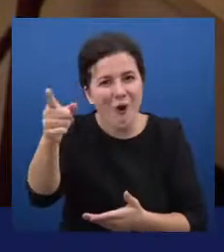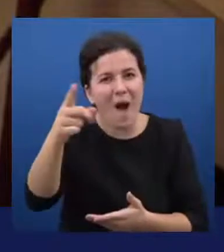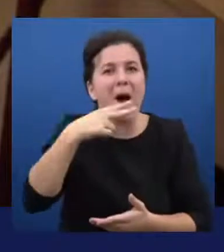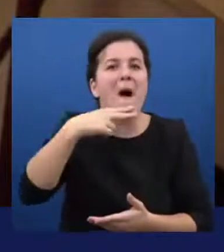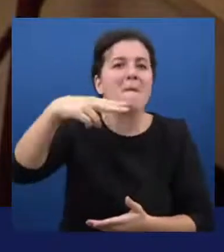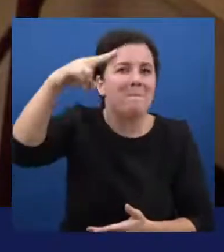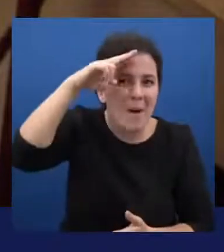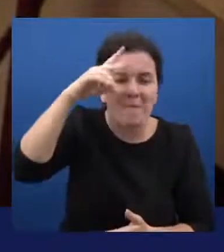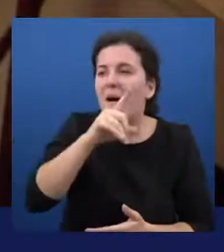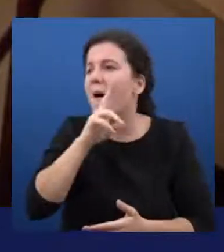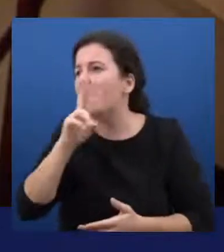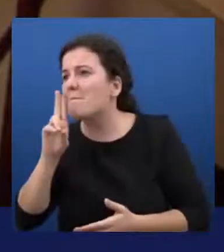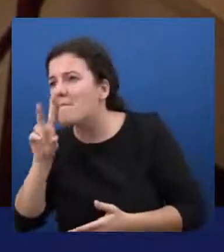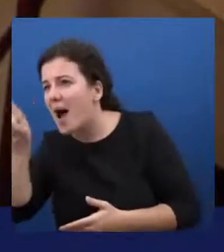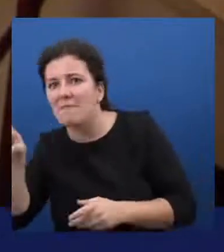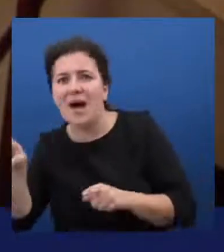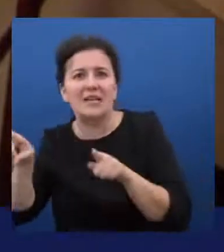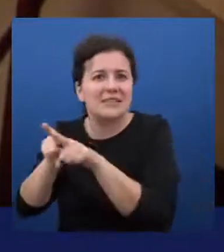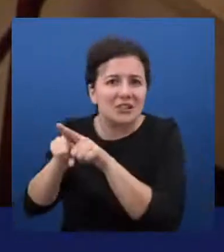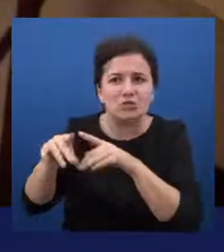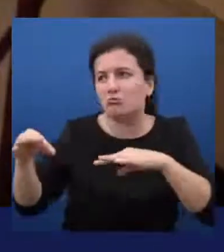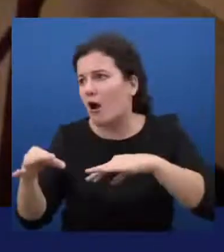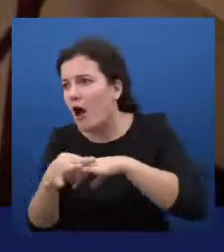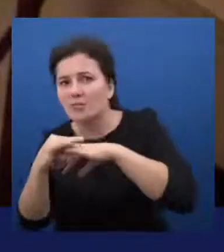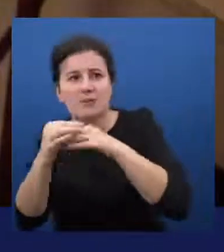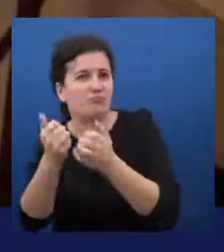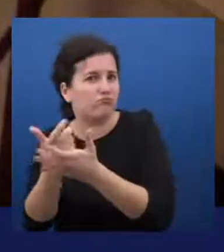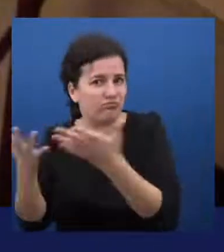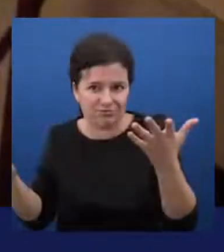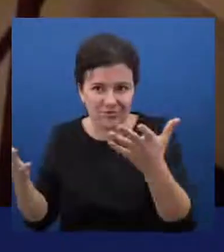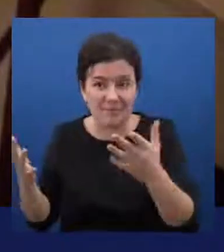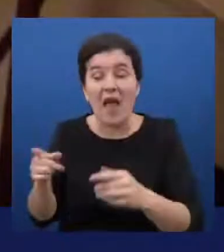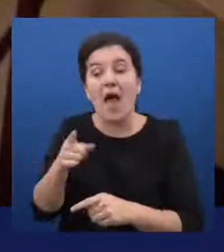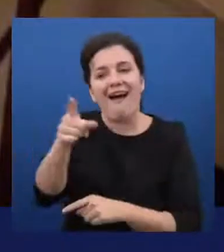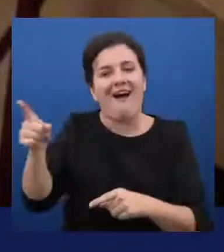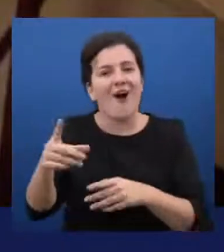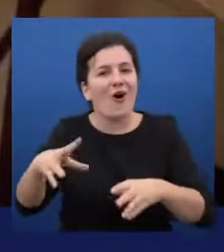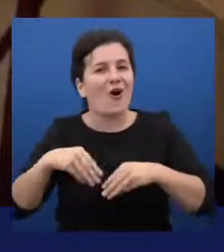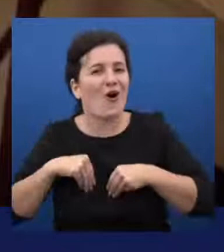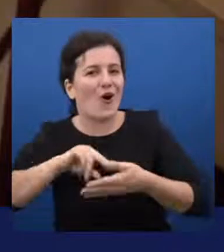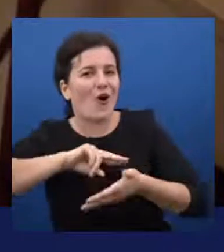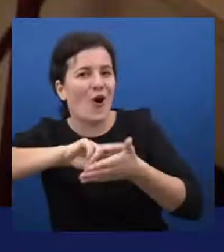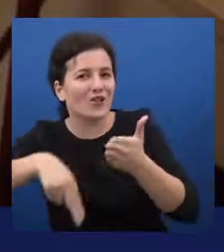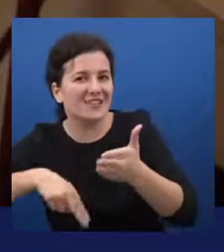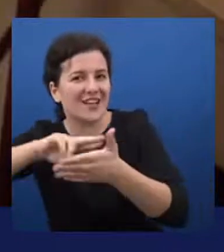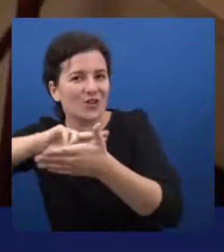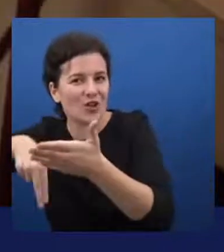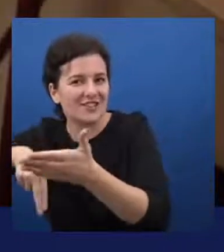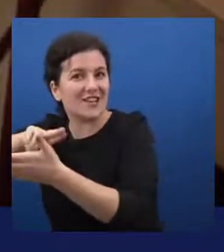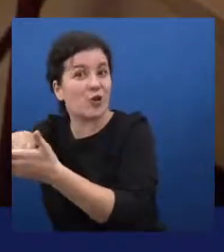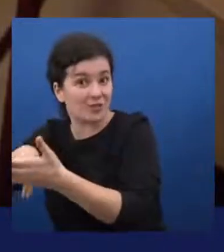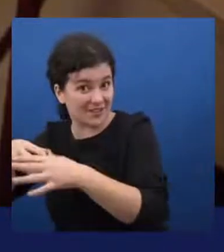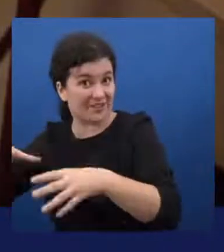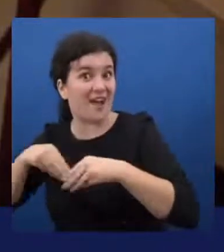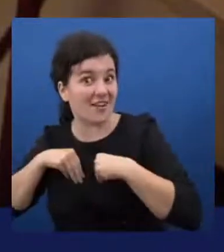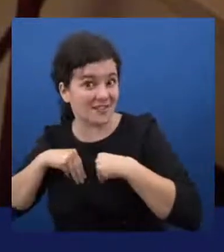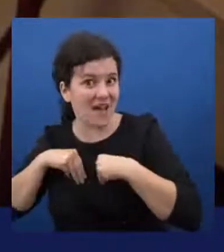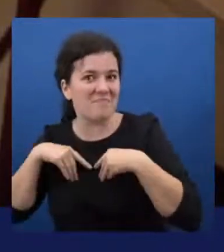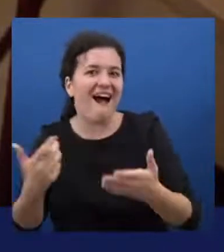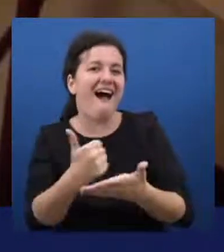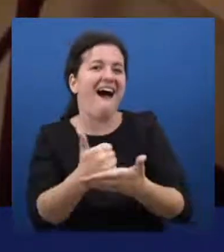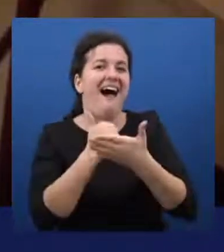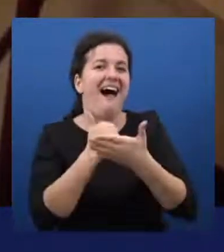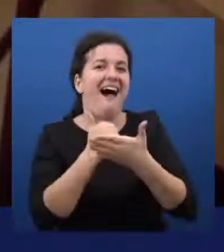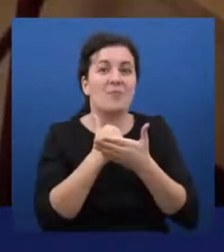if you get that consent, then this might be really helpful for people with memory problems.